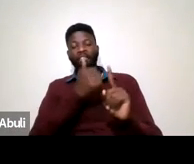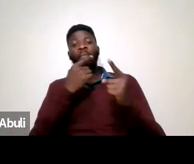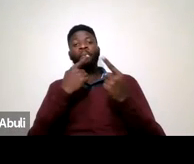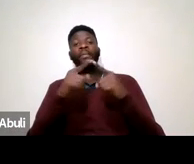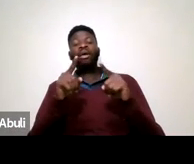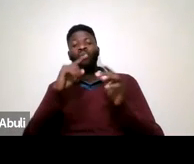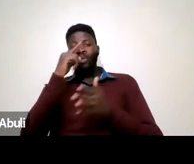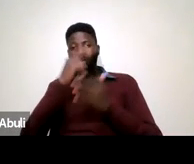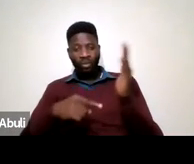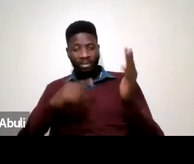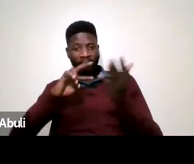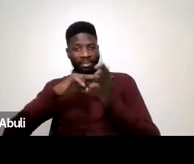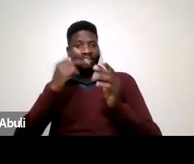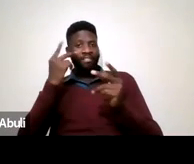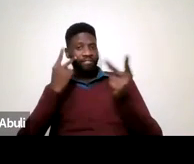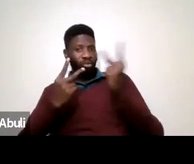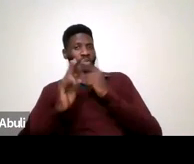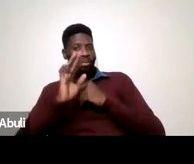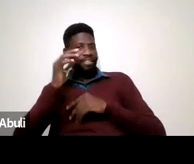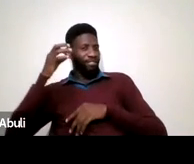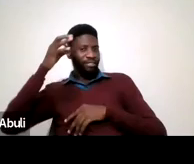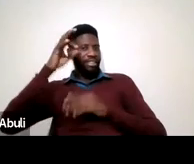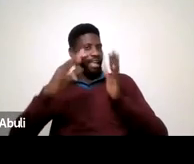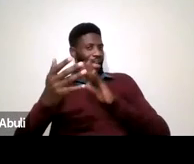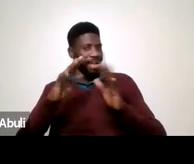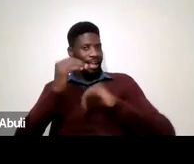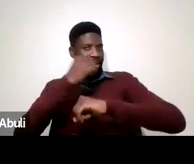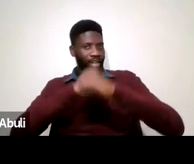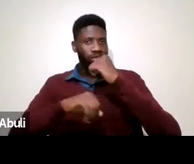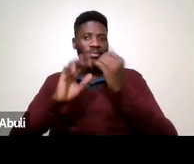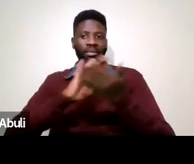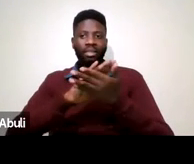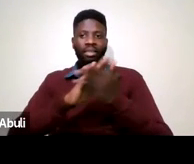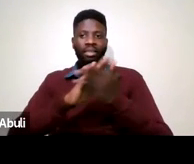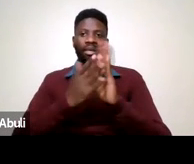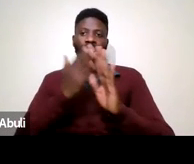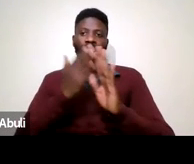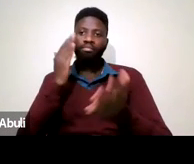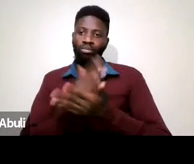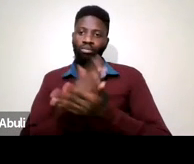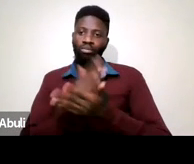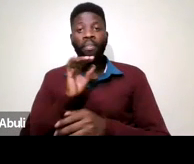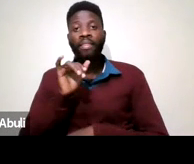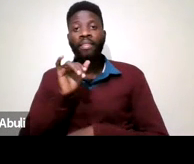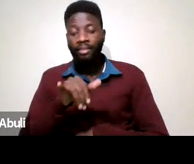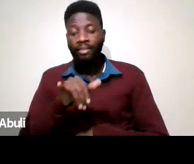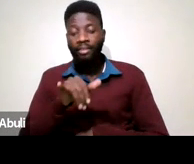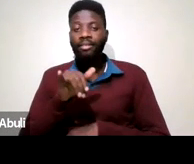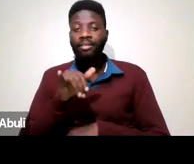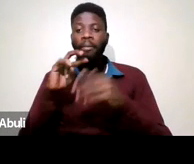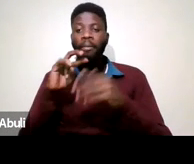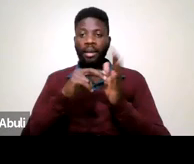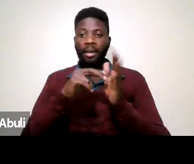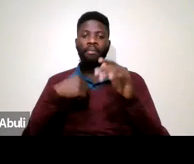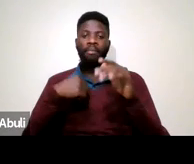vision into your future and also your reality. That is the definition I thought resonates well with me,